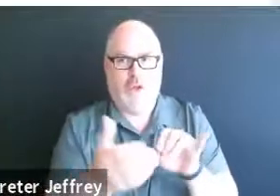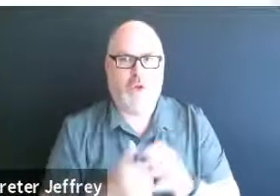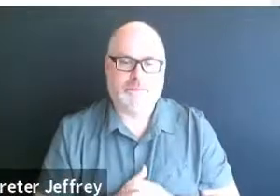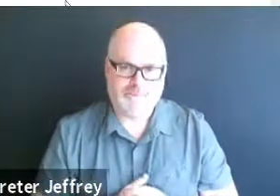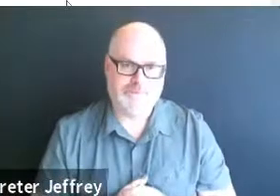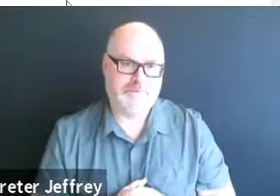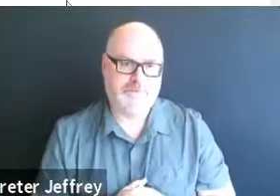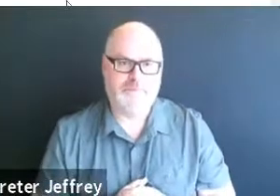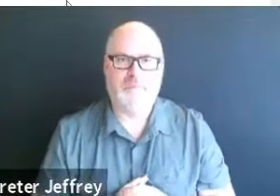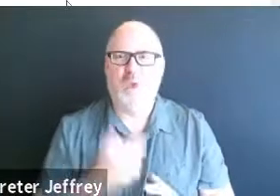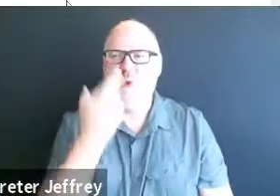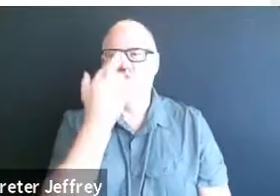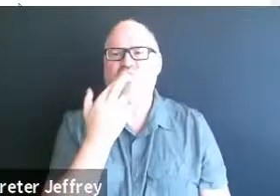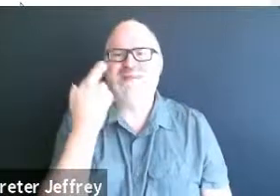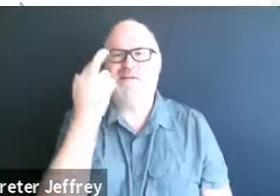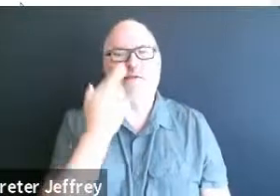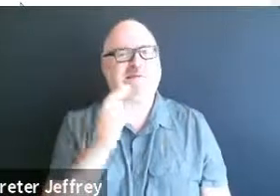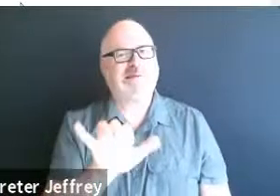If you realize, oh, I